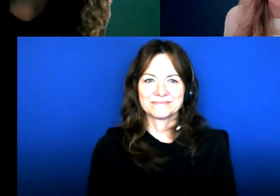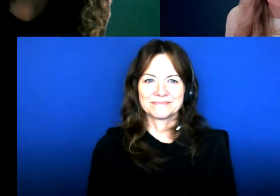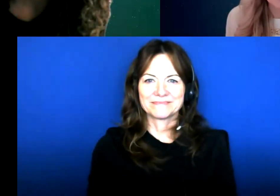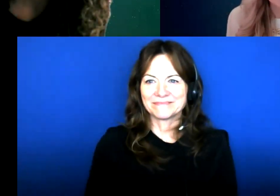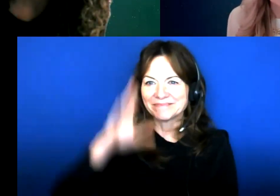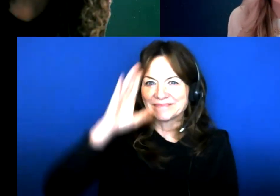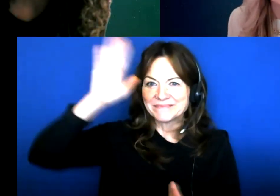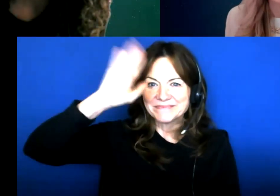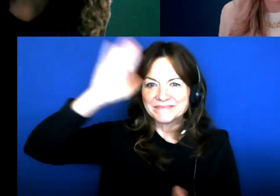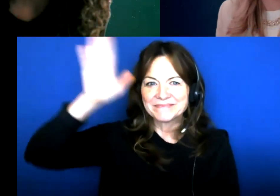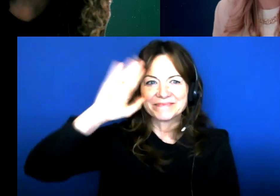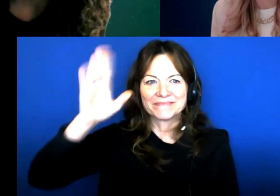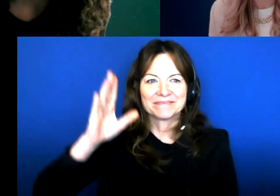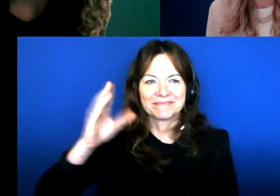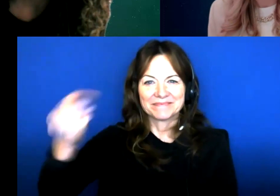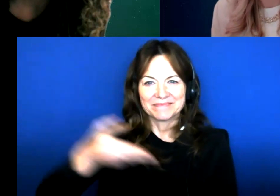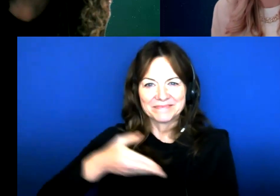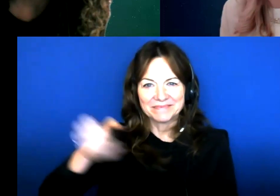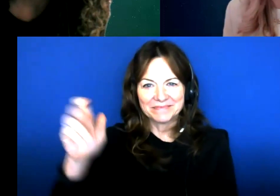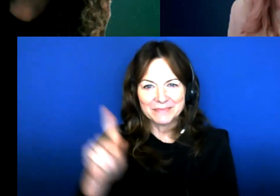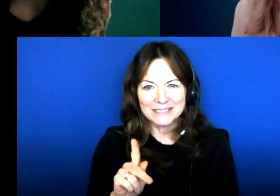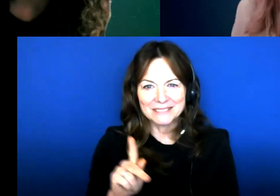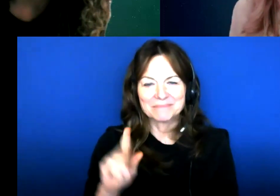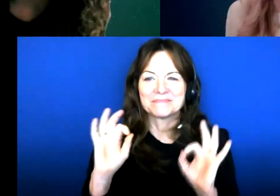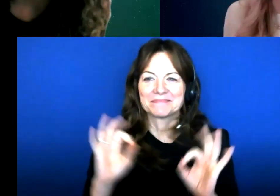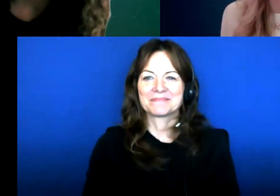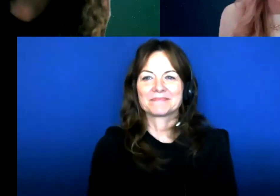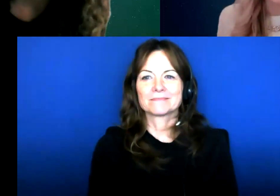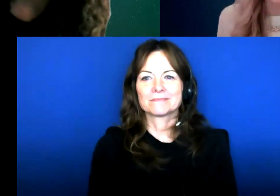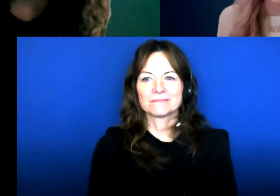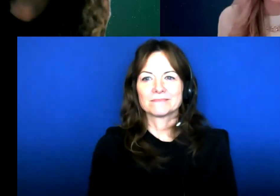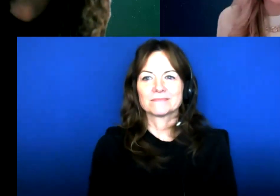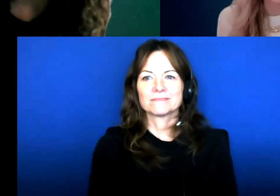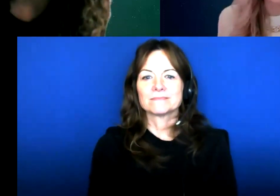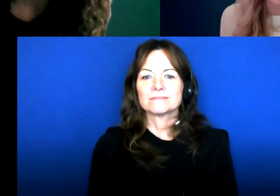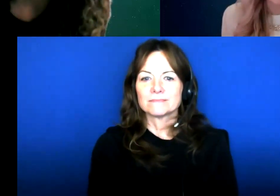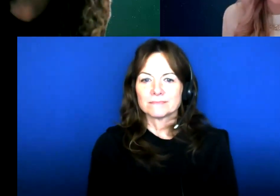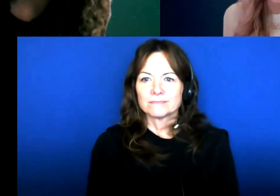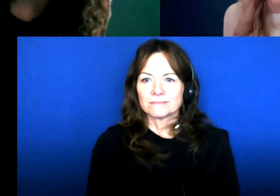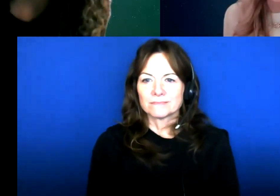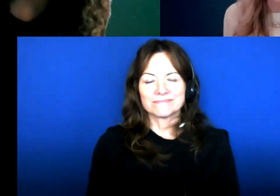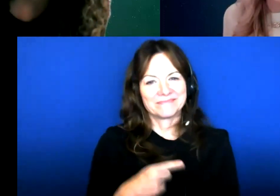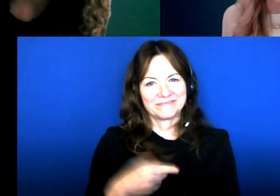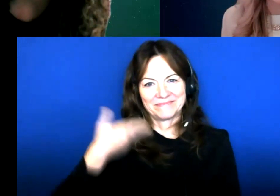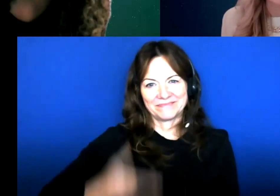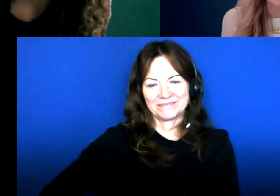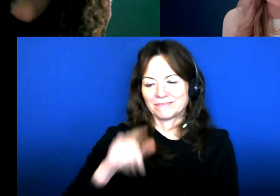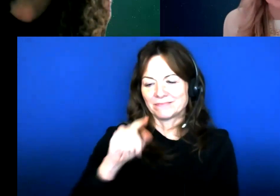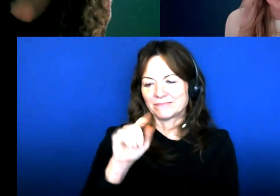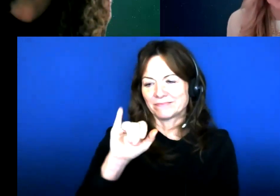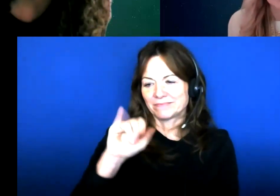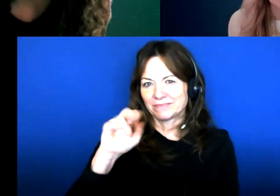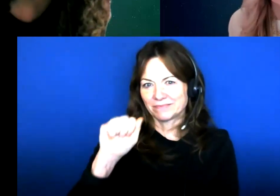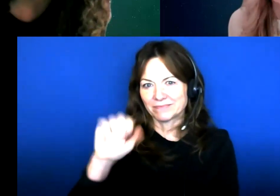Hello, everyone. Welcome back. Once again, just joining, letting everybody know that my name is Tina Costa, and I am one of